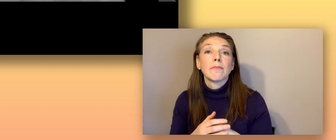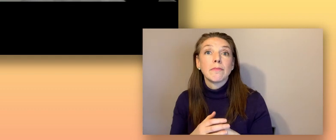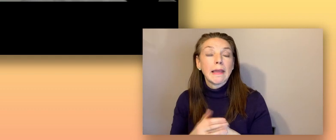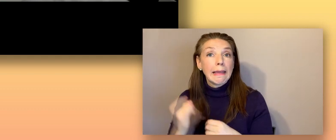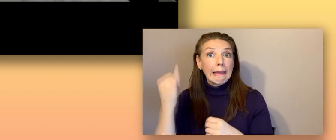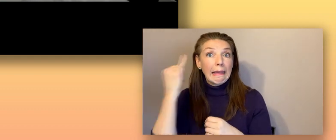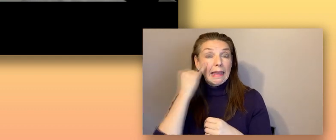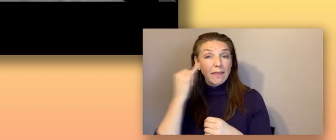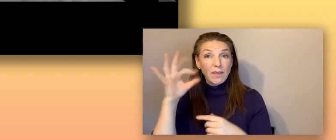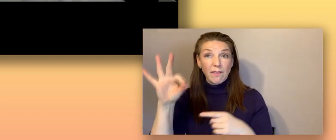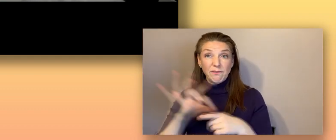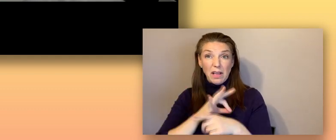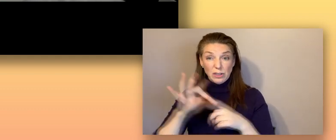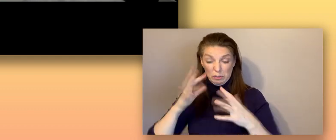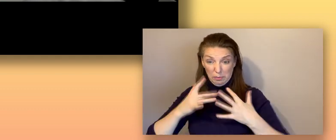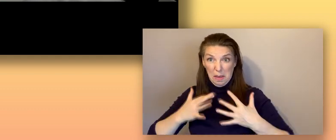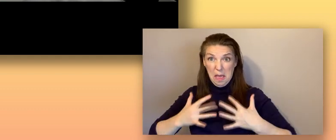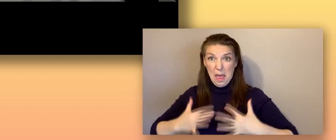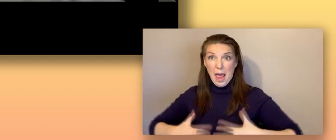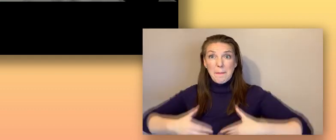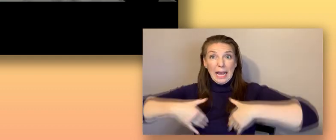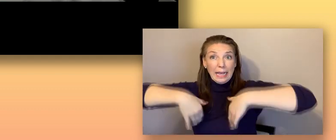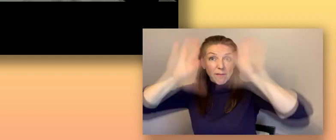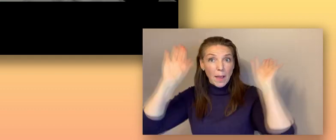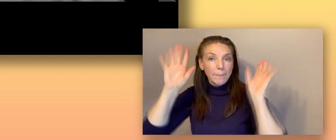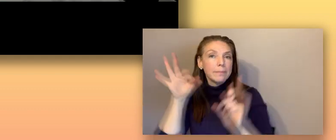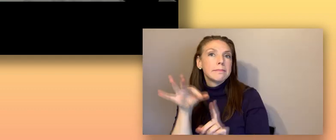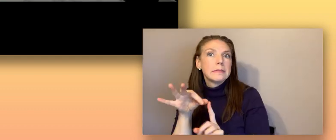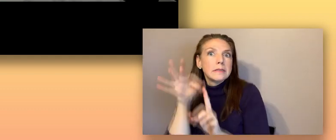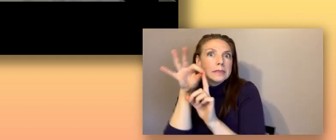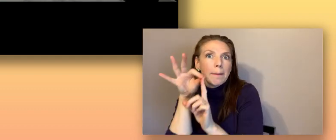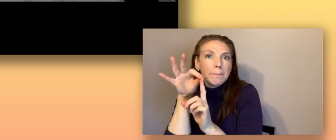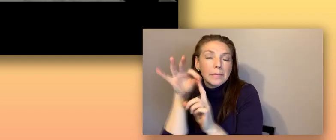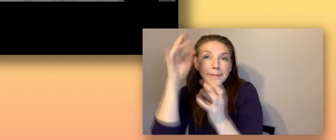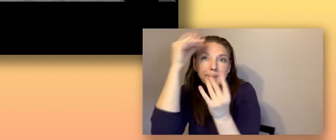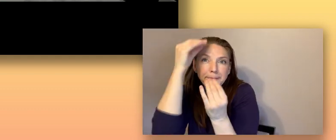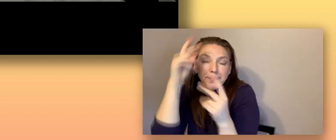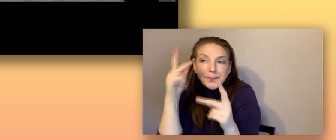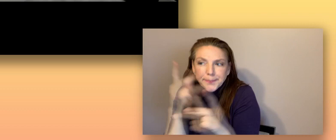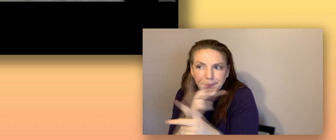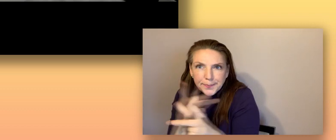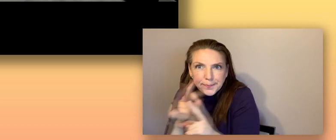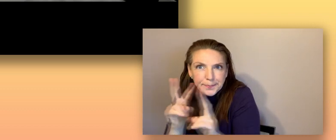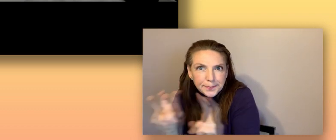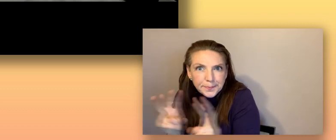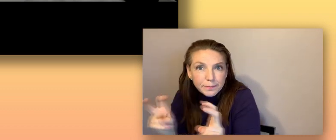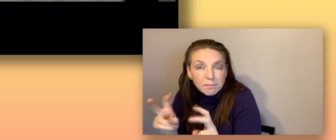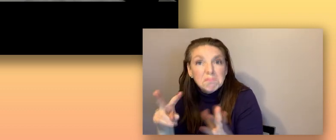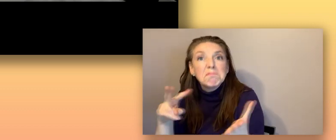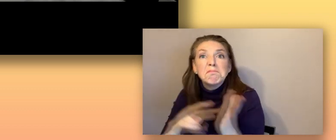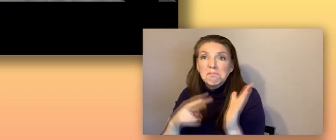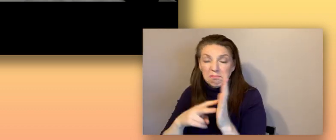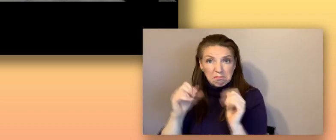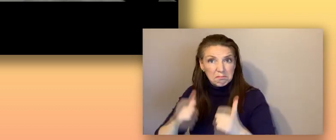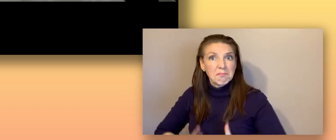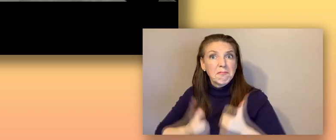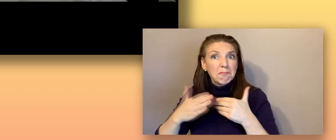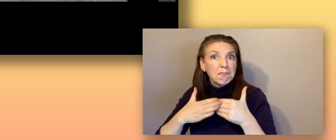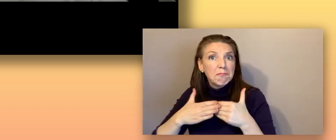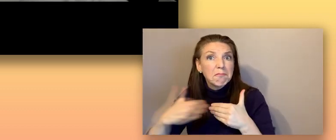If you give up all your other functions, except your reasoning abilities, you will not be eliminated by the natural